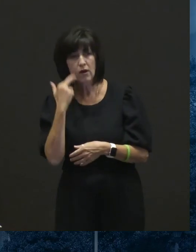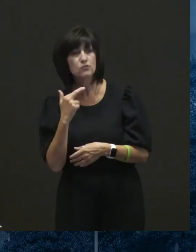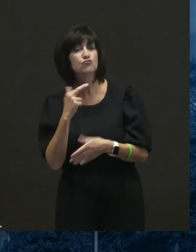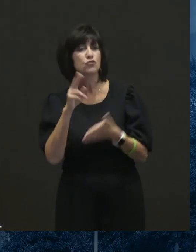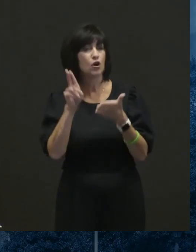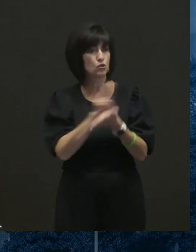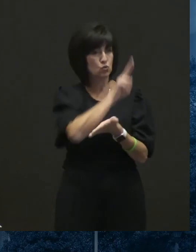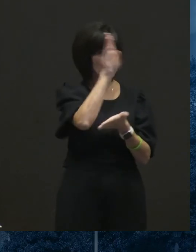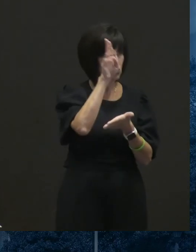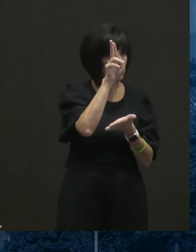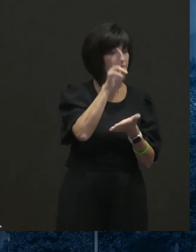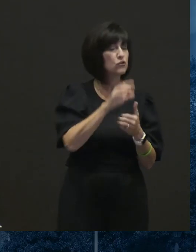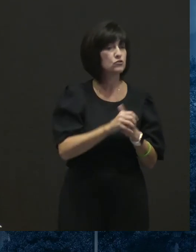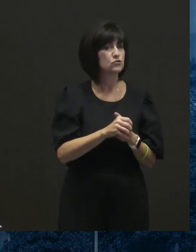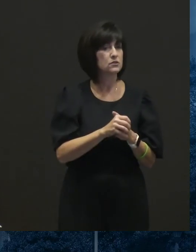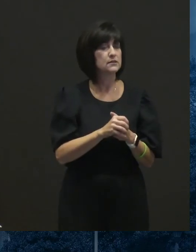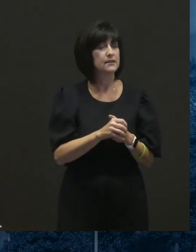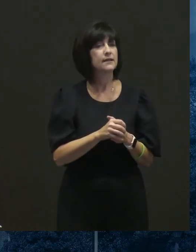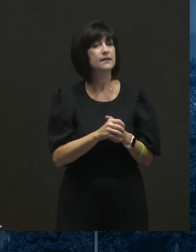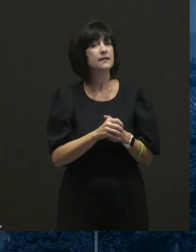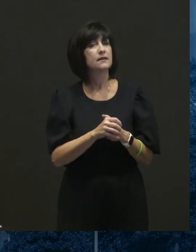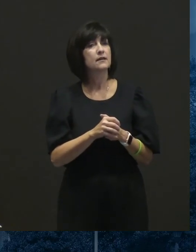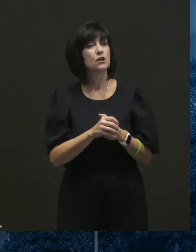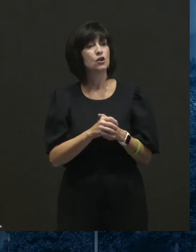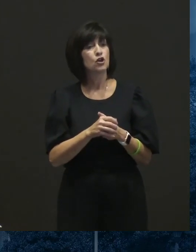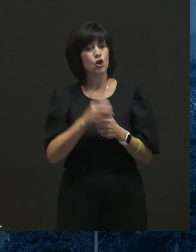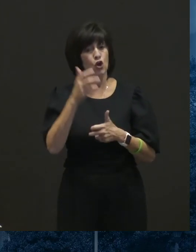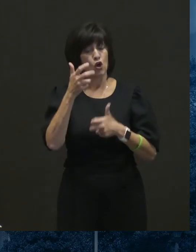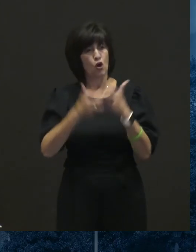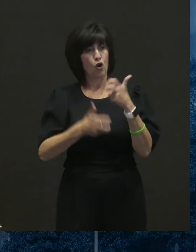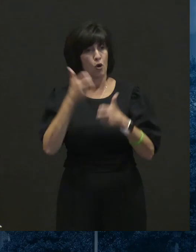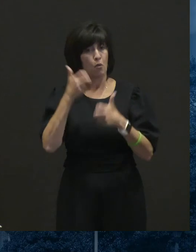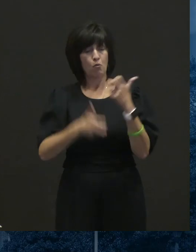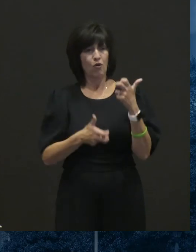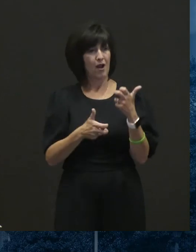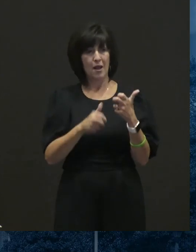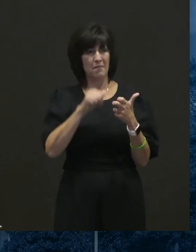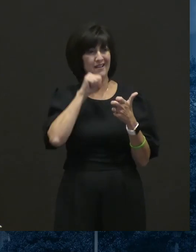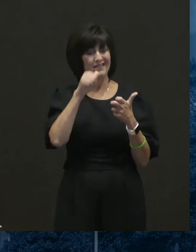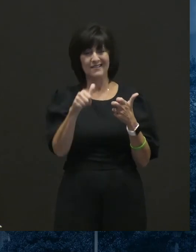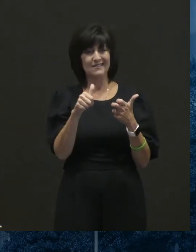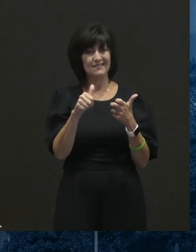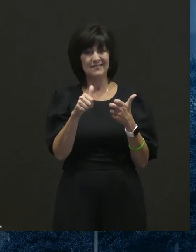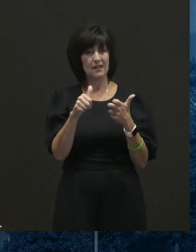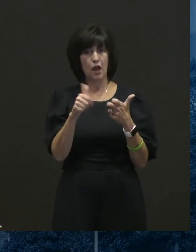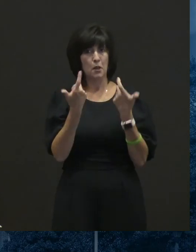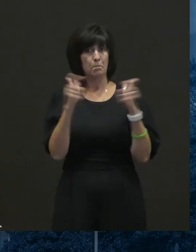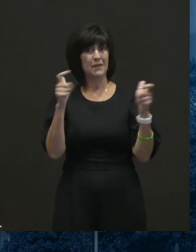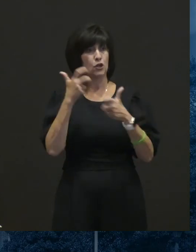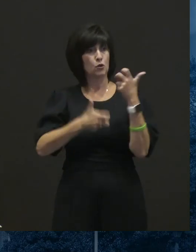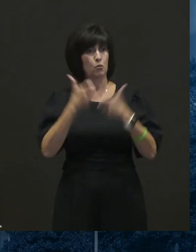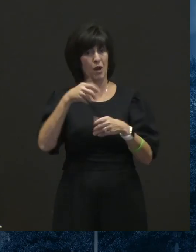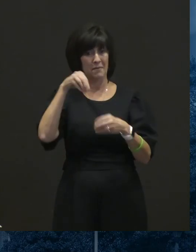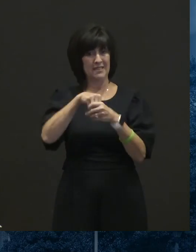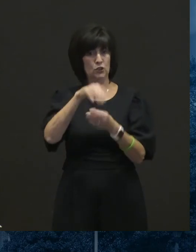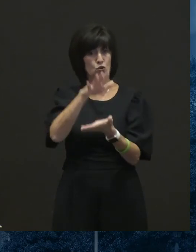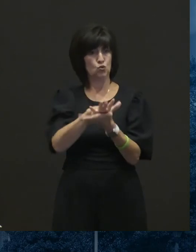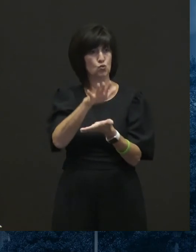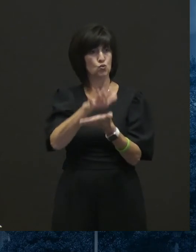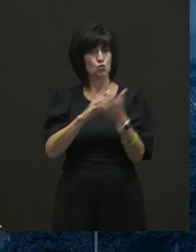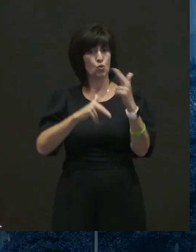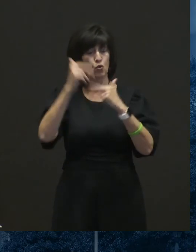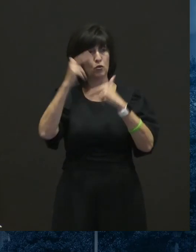universities, the problem gets to be not so much in the structured environment, i.e. the school building, or the